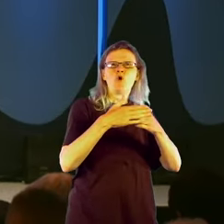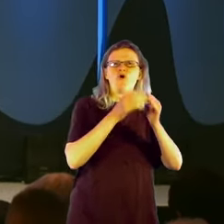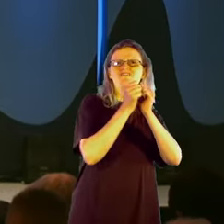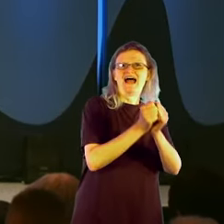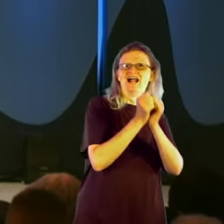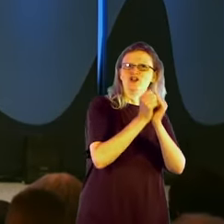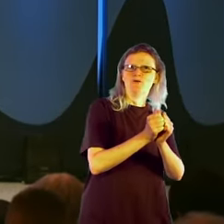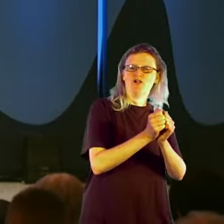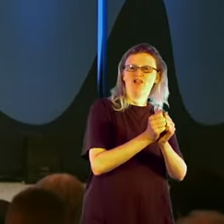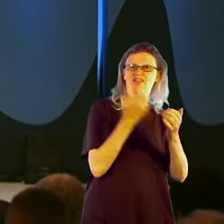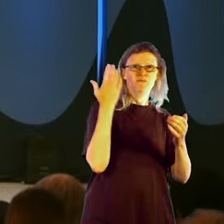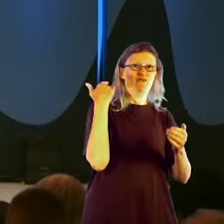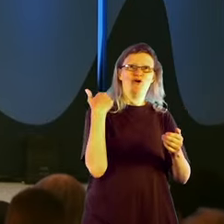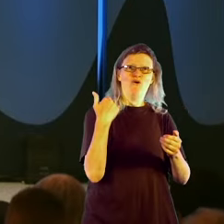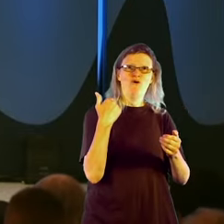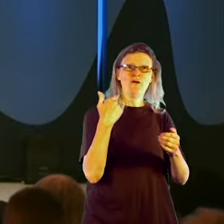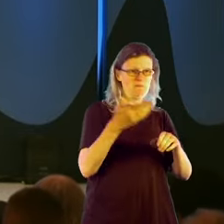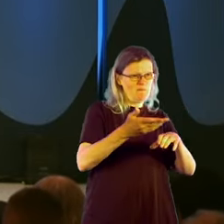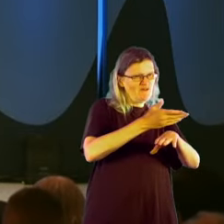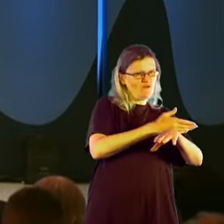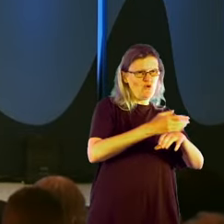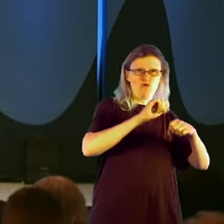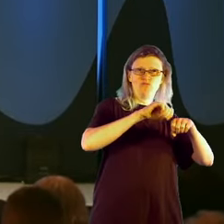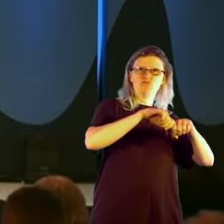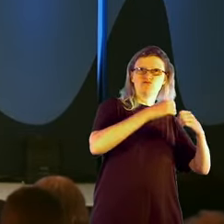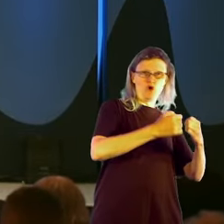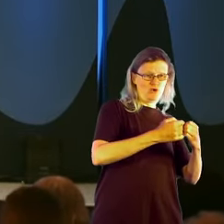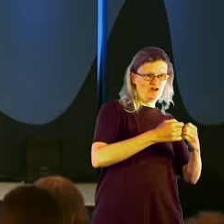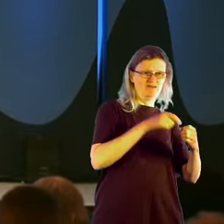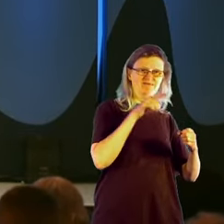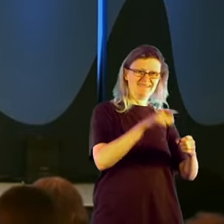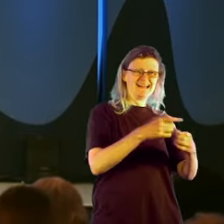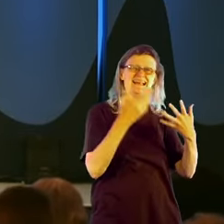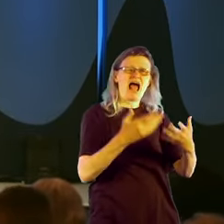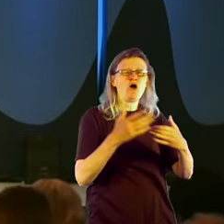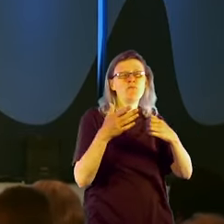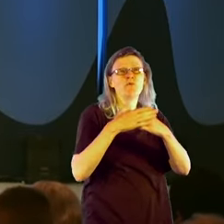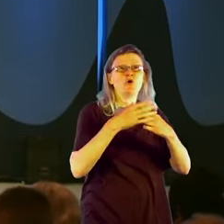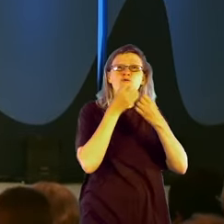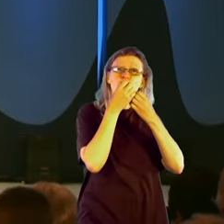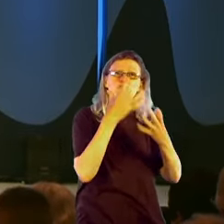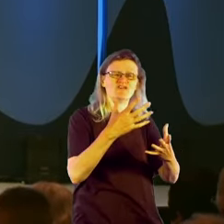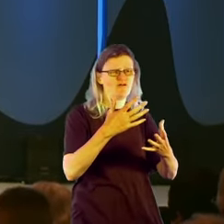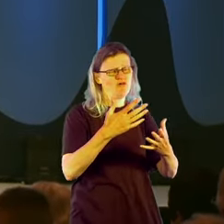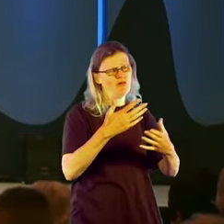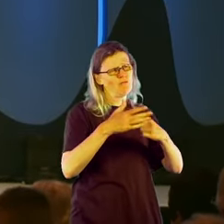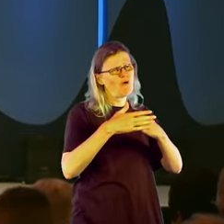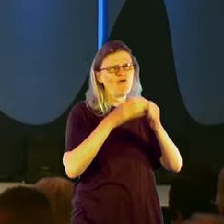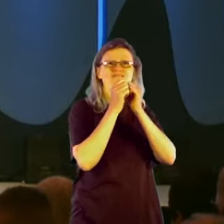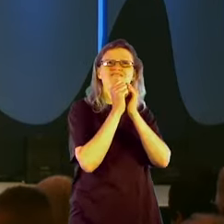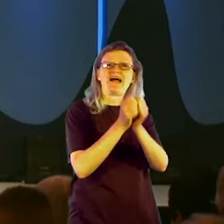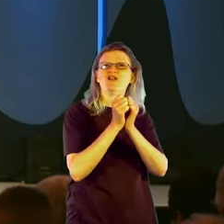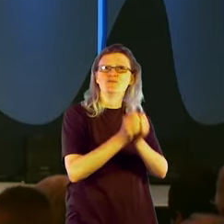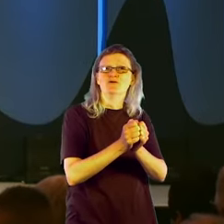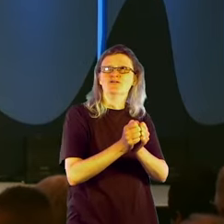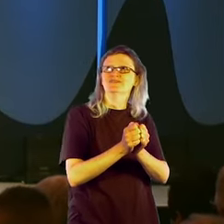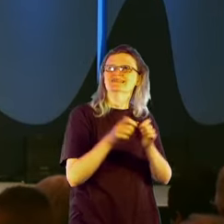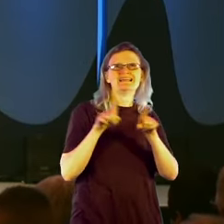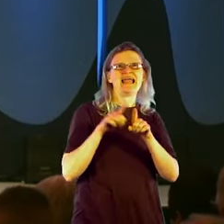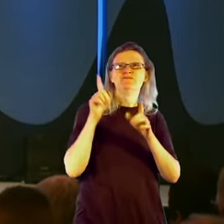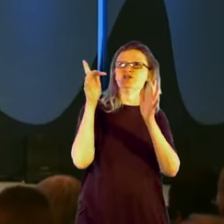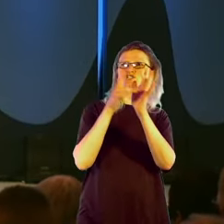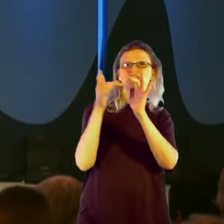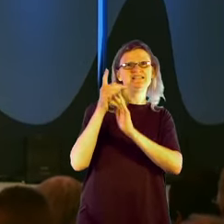That is what God is doing with us. The Lord Jesus took our brokenness into himself so that we can